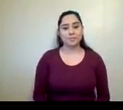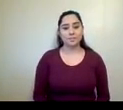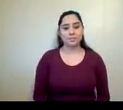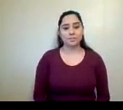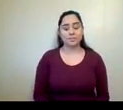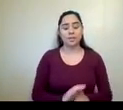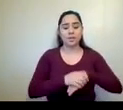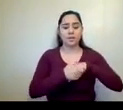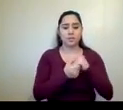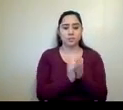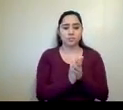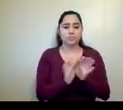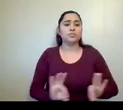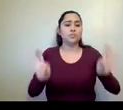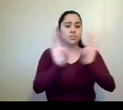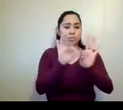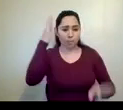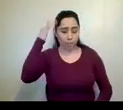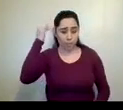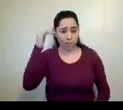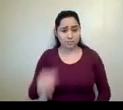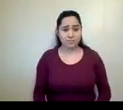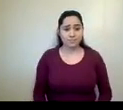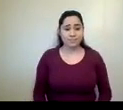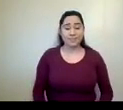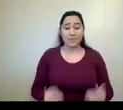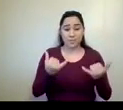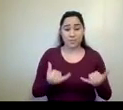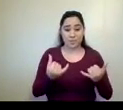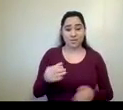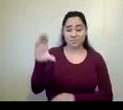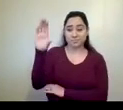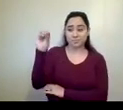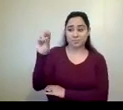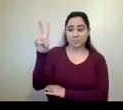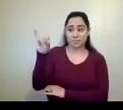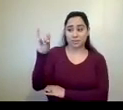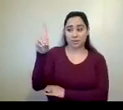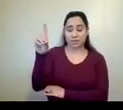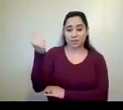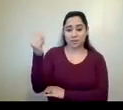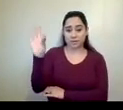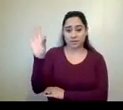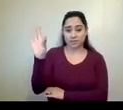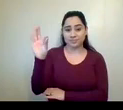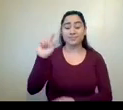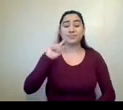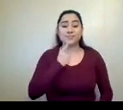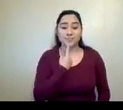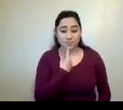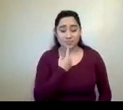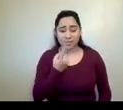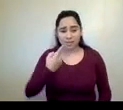So, why is hand washing important? In these times of COVID-19, it is especially critical that we